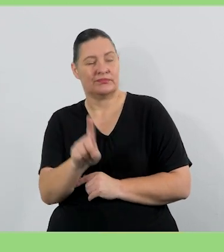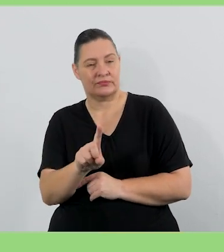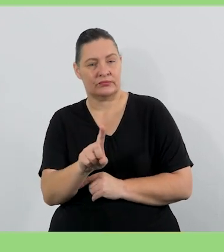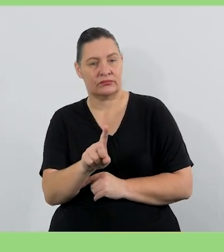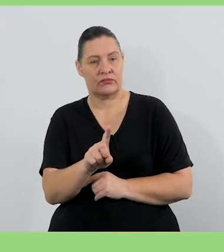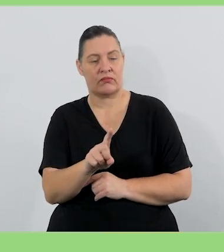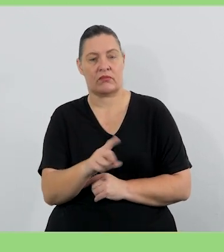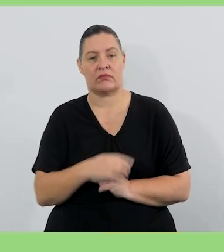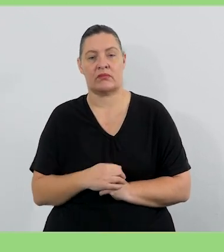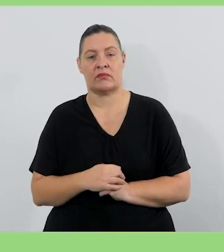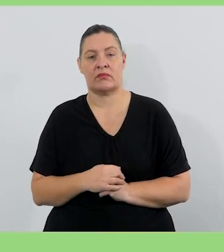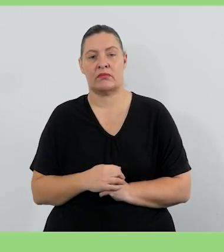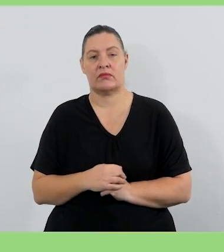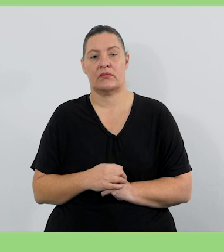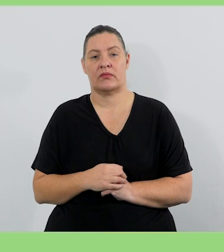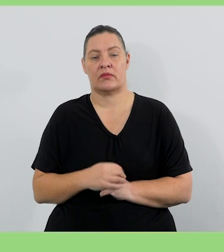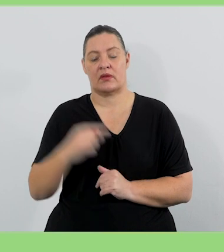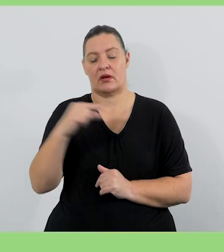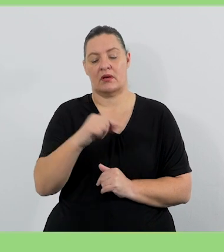this diagram is the